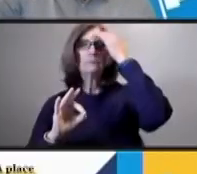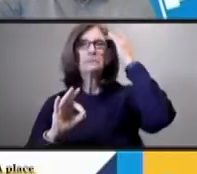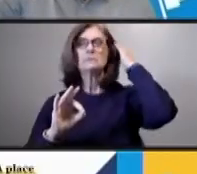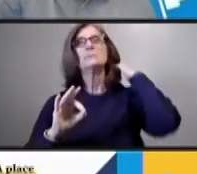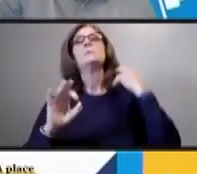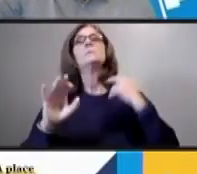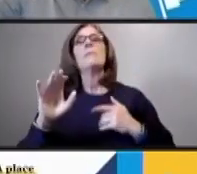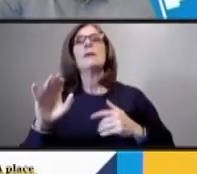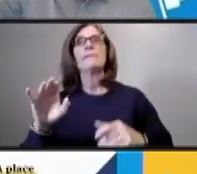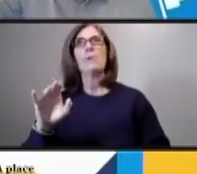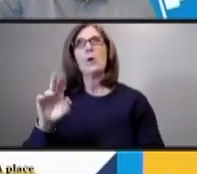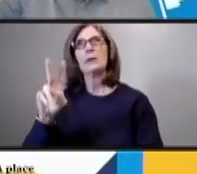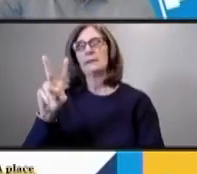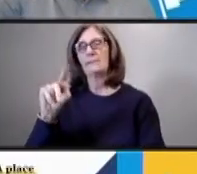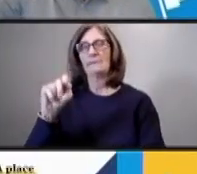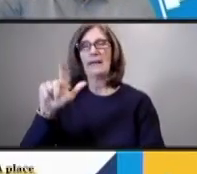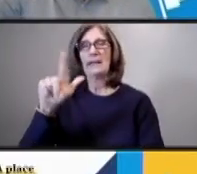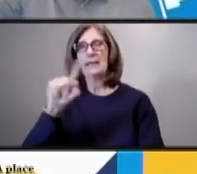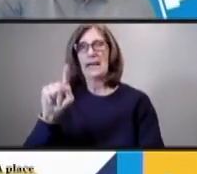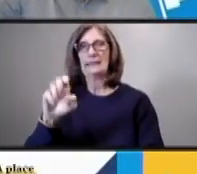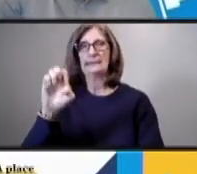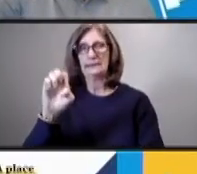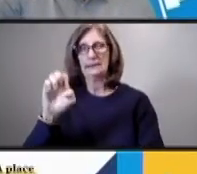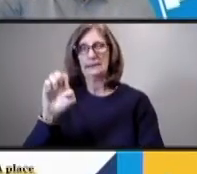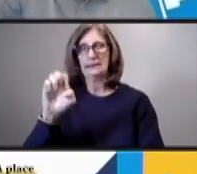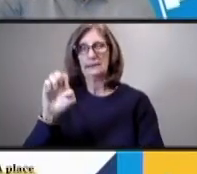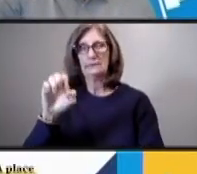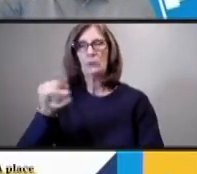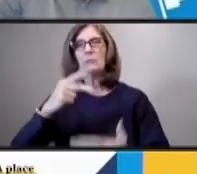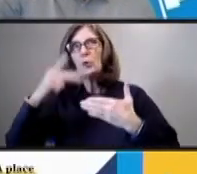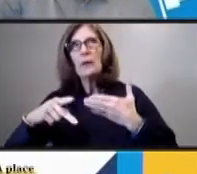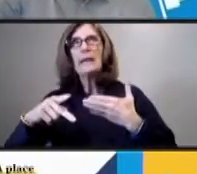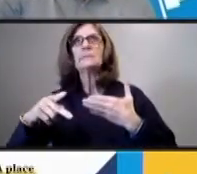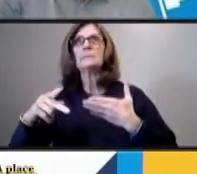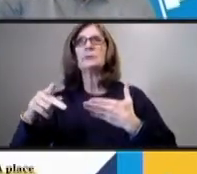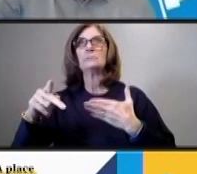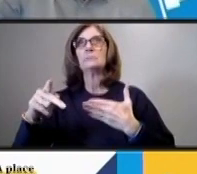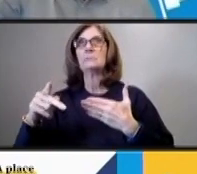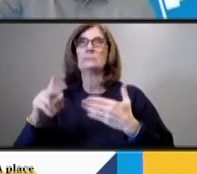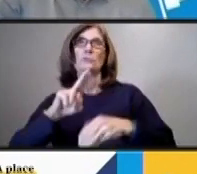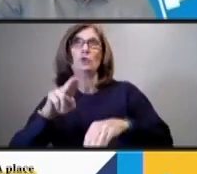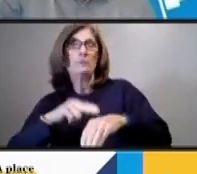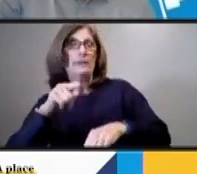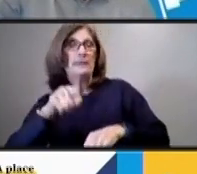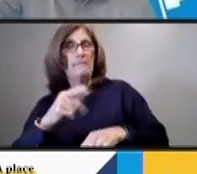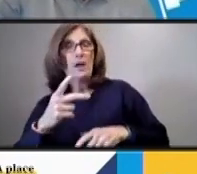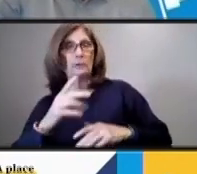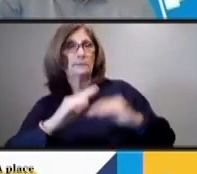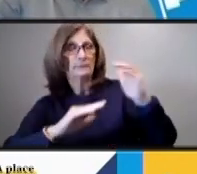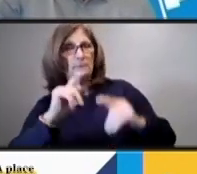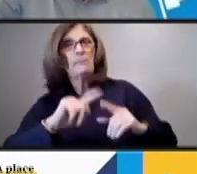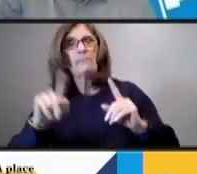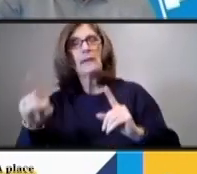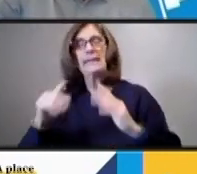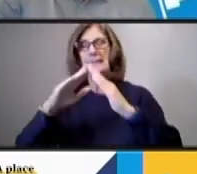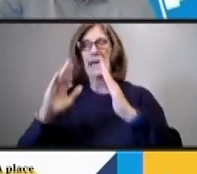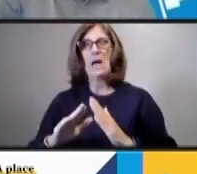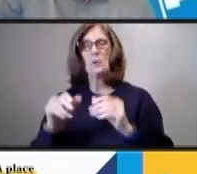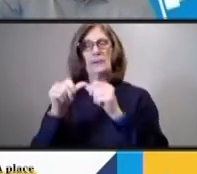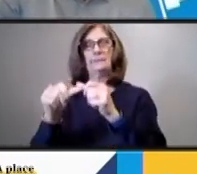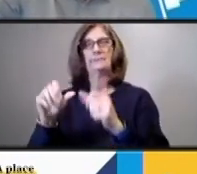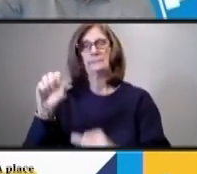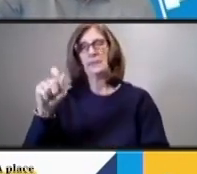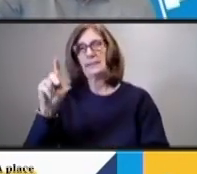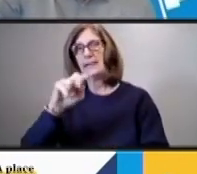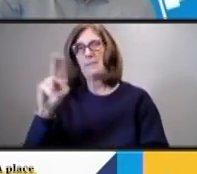revitalized. We normally don't say revitalized around programming, we normally say it around buildings, but housing stabilization program, with a presentation